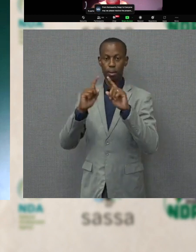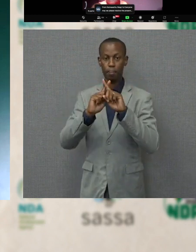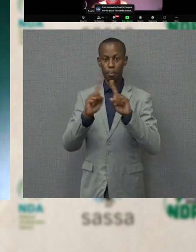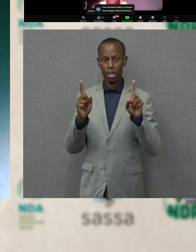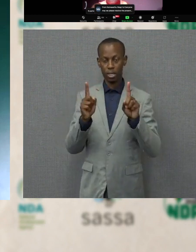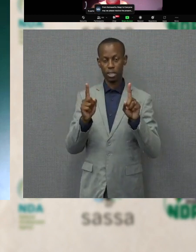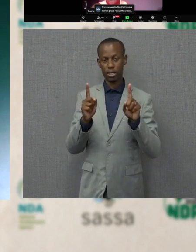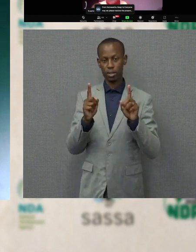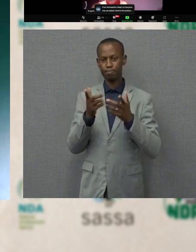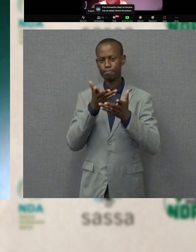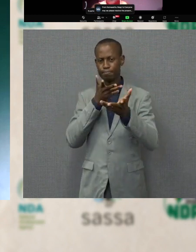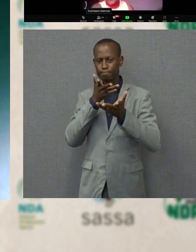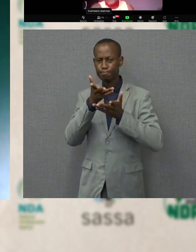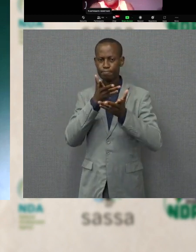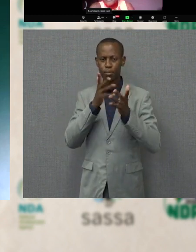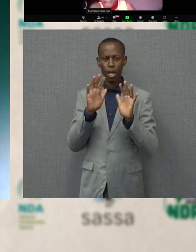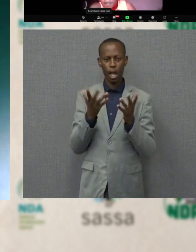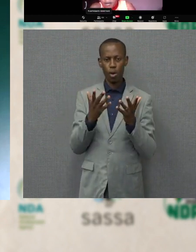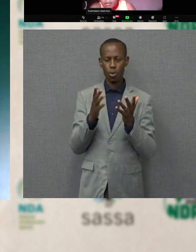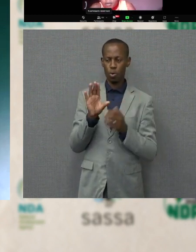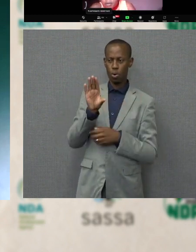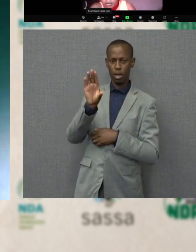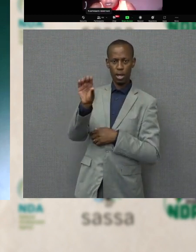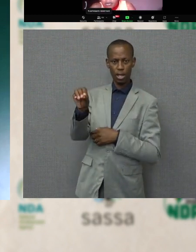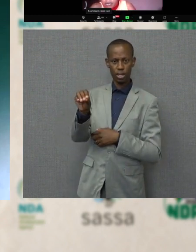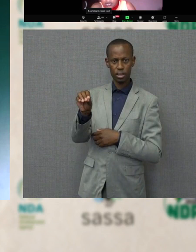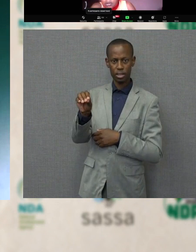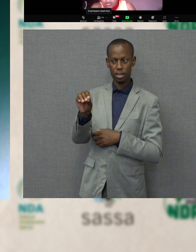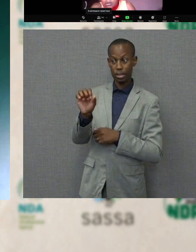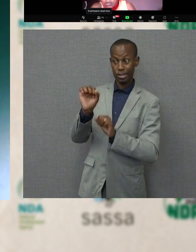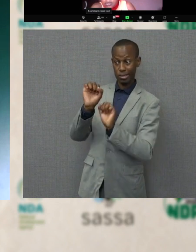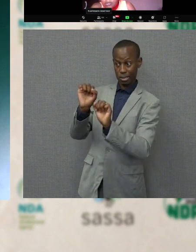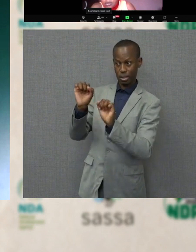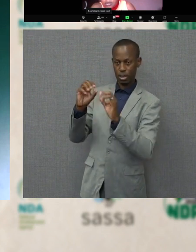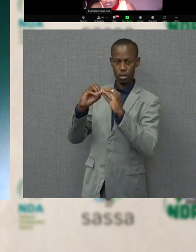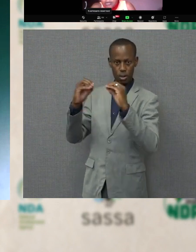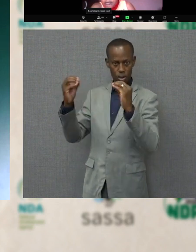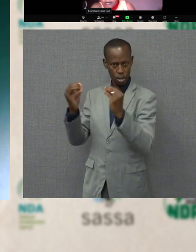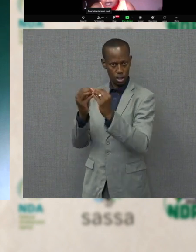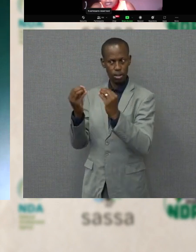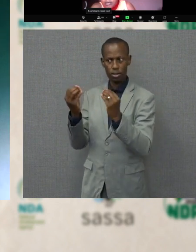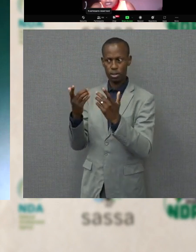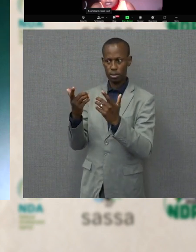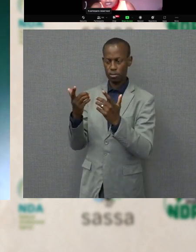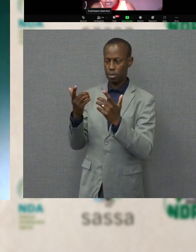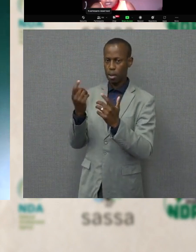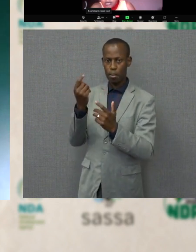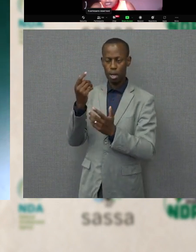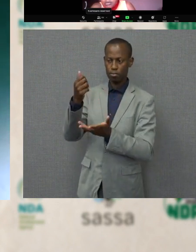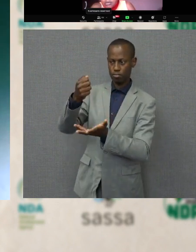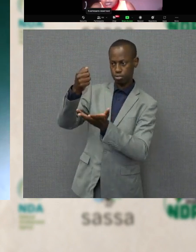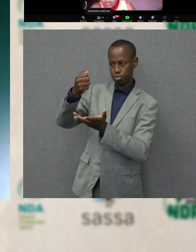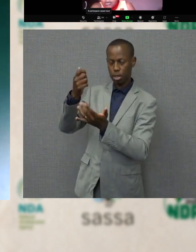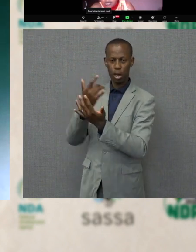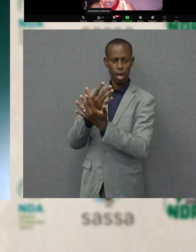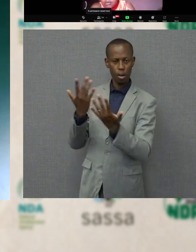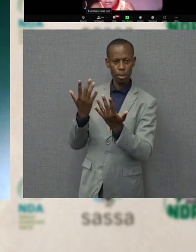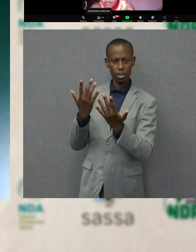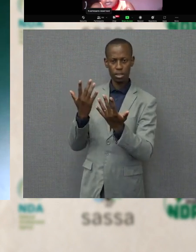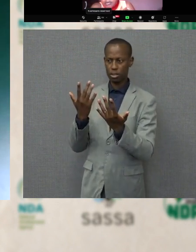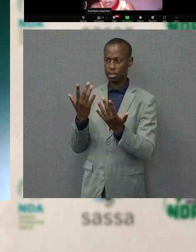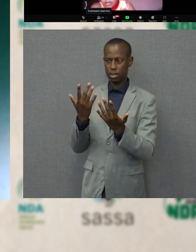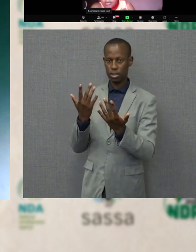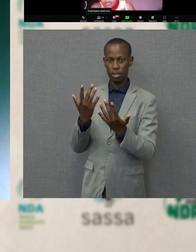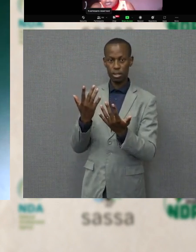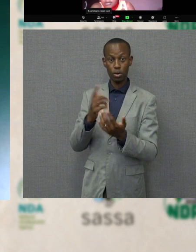that and budget for that in your organization's budget, because governance is expensive. It costs a lot to report, to control, even